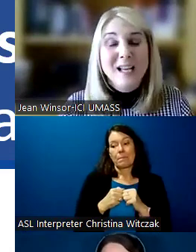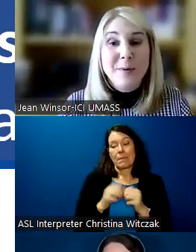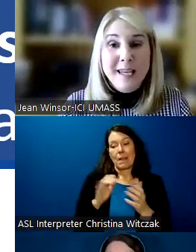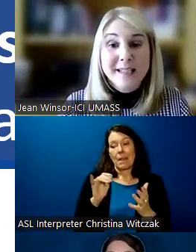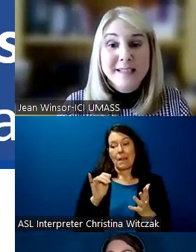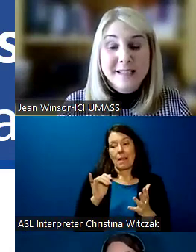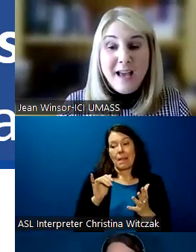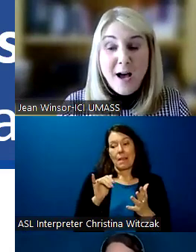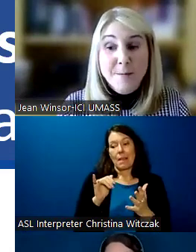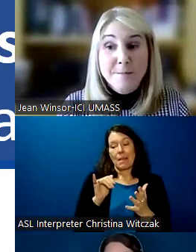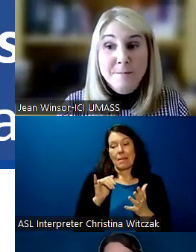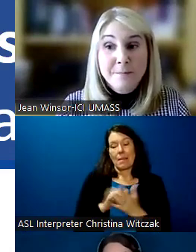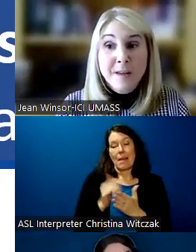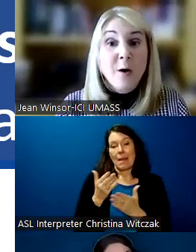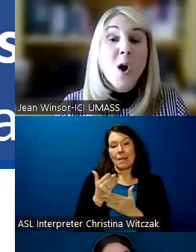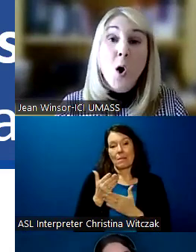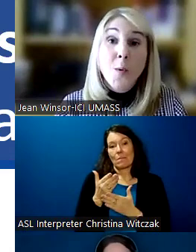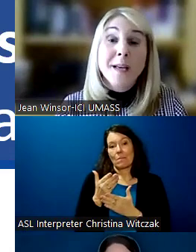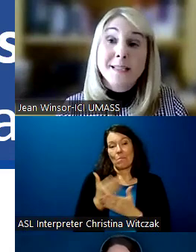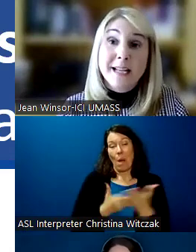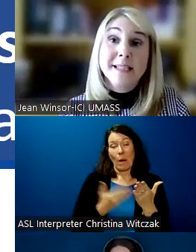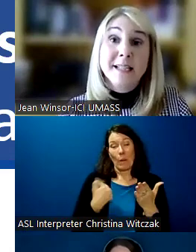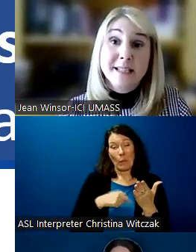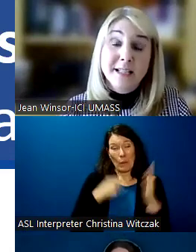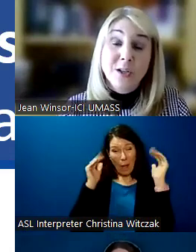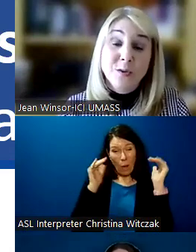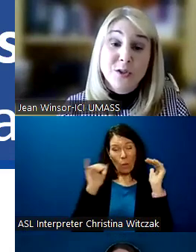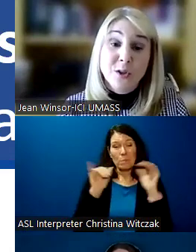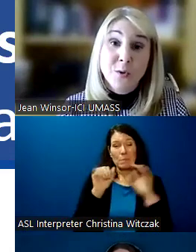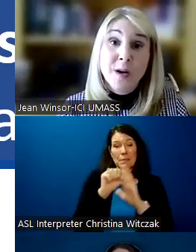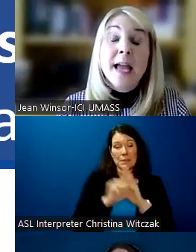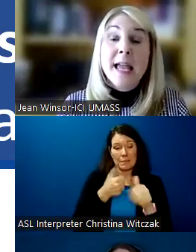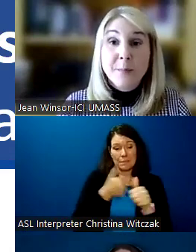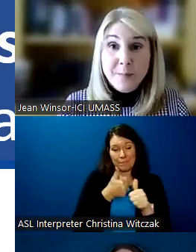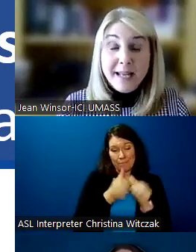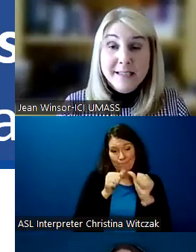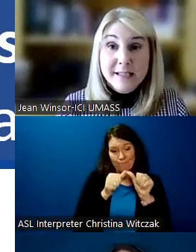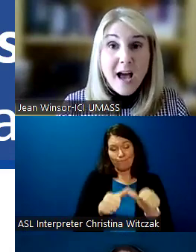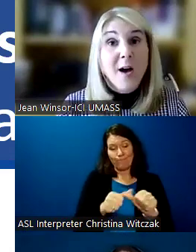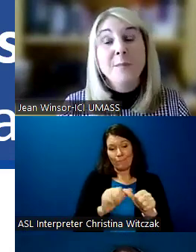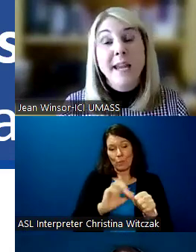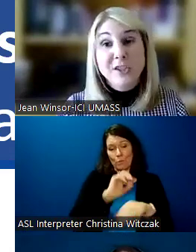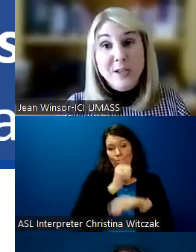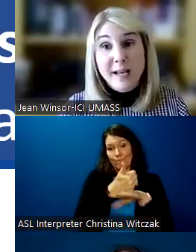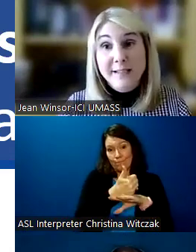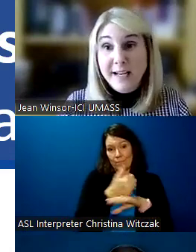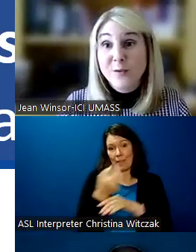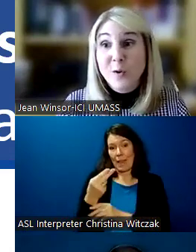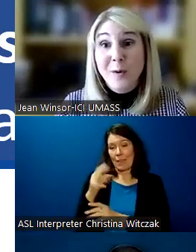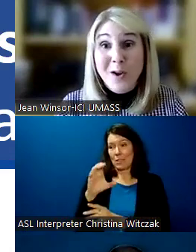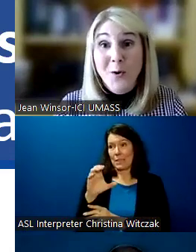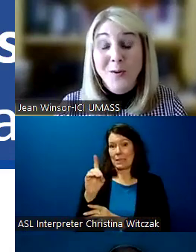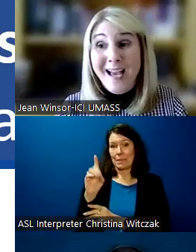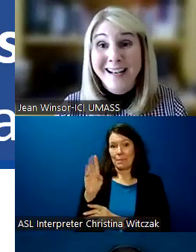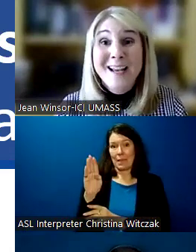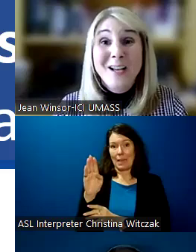is a piece that we hope as states continue to implement the HCBS settings rule.